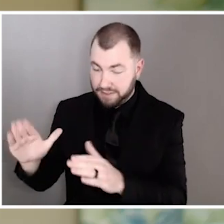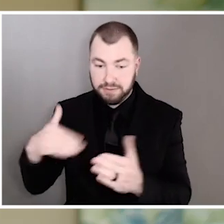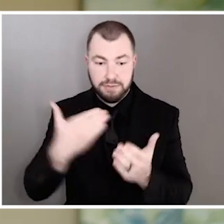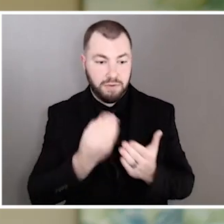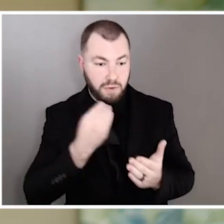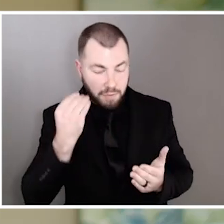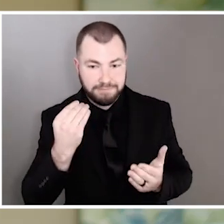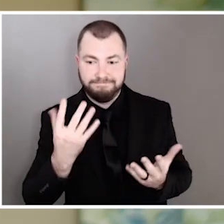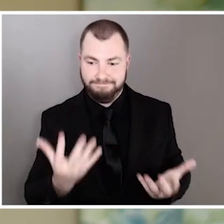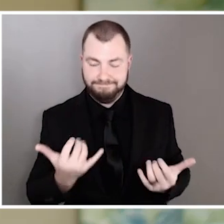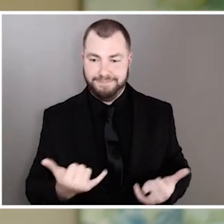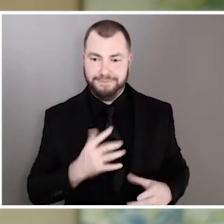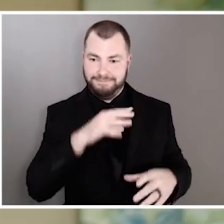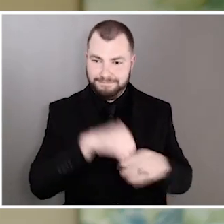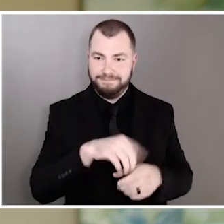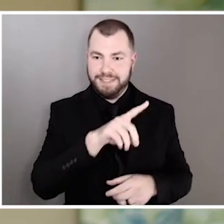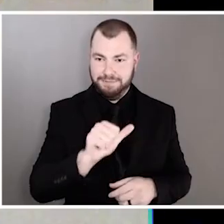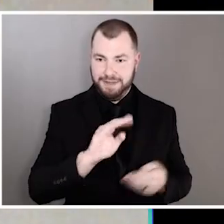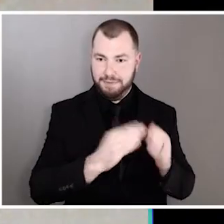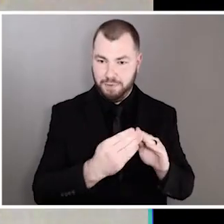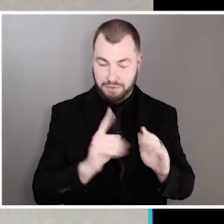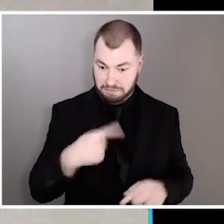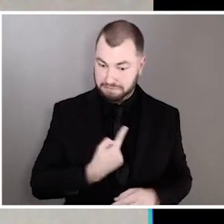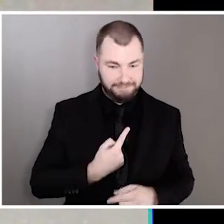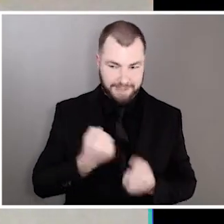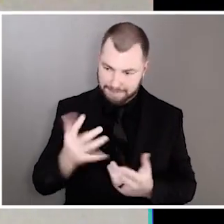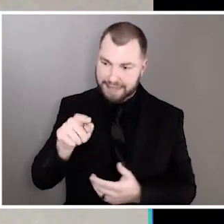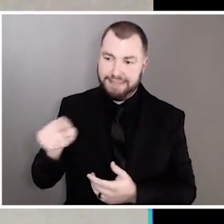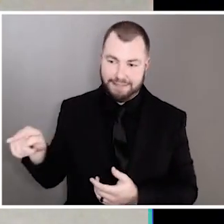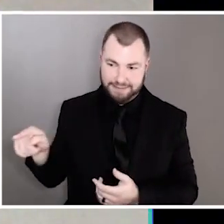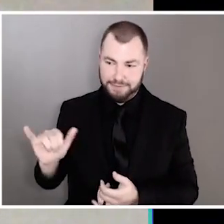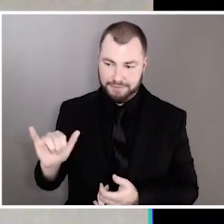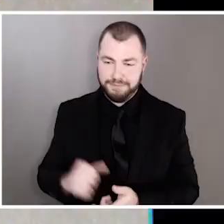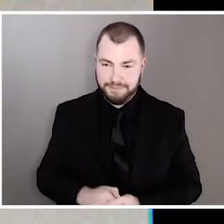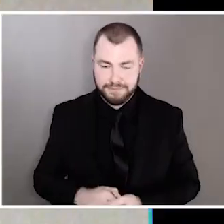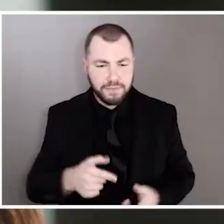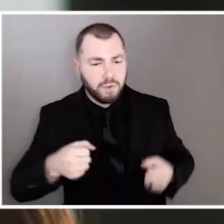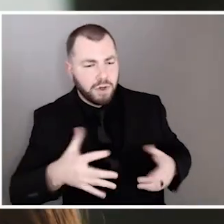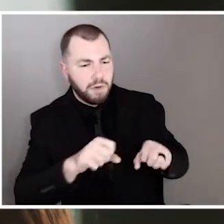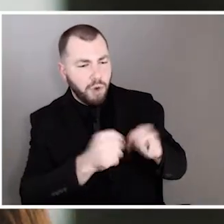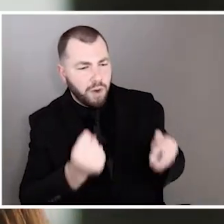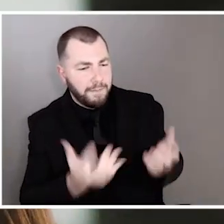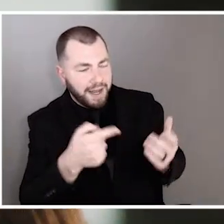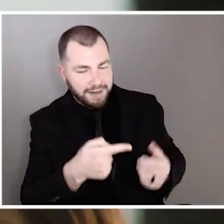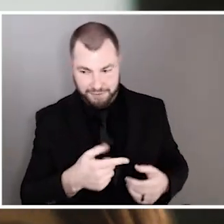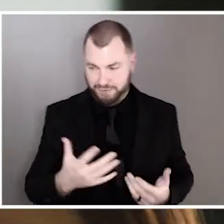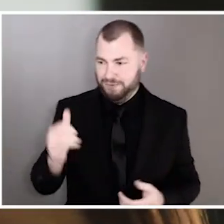and found myself part of the disability community like so many people do. How many wheelchairs have you had broken?